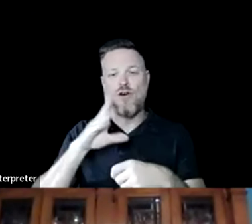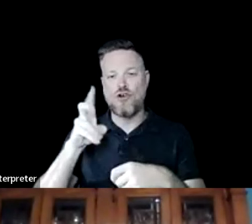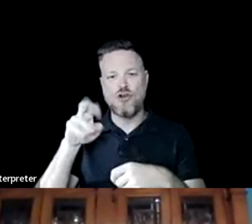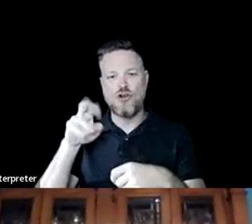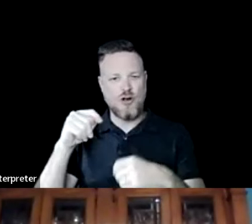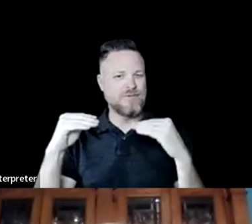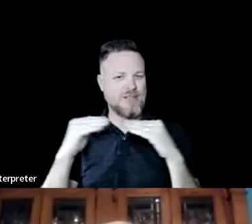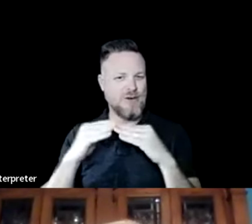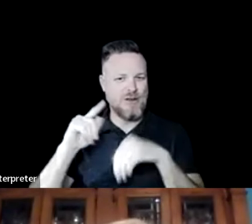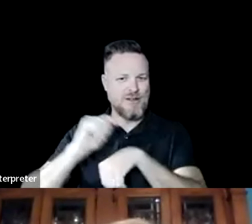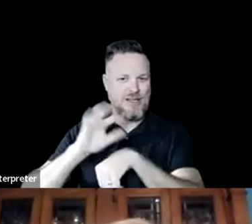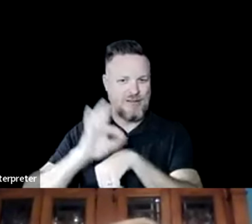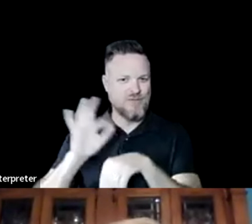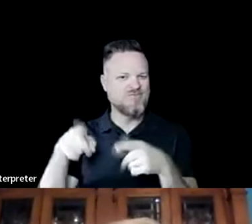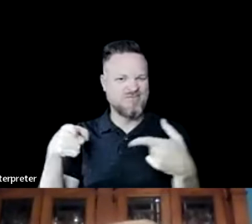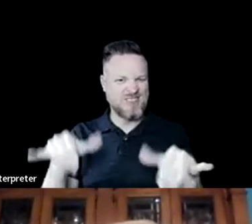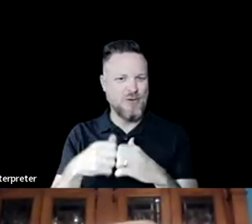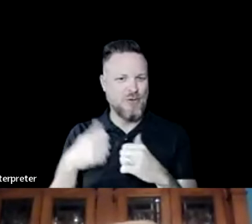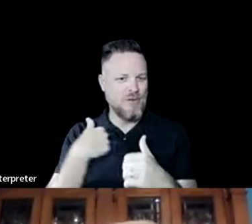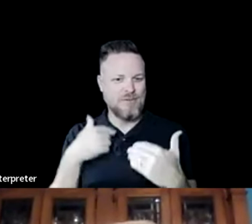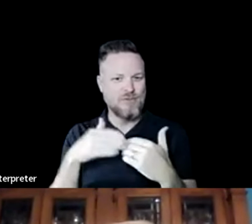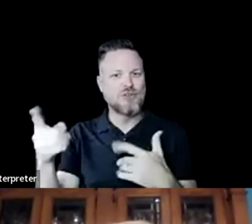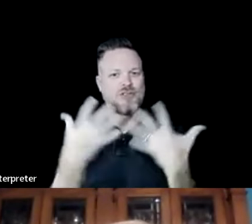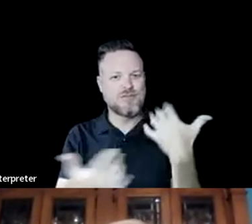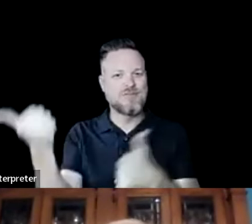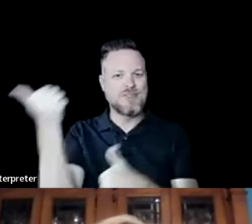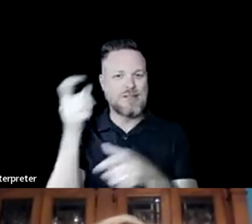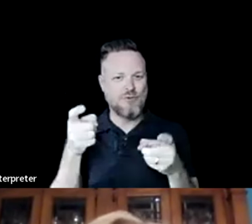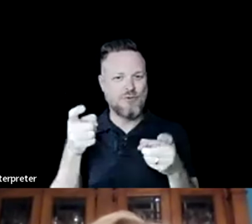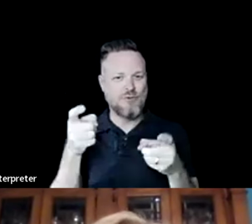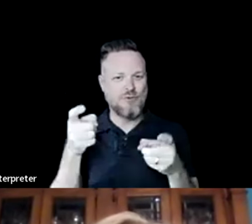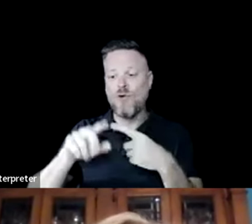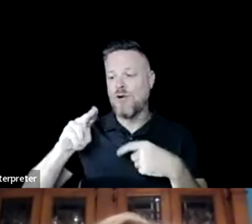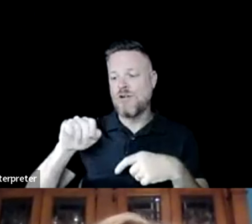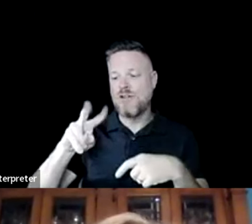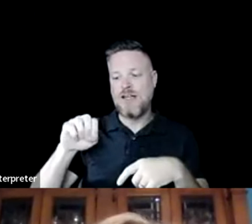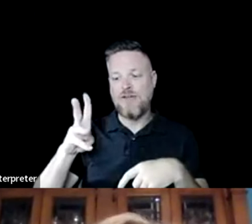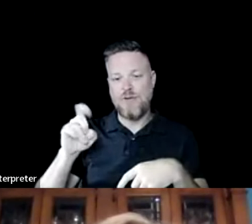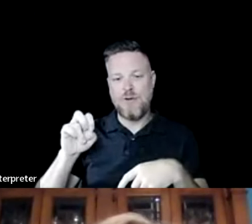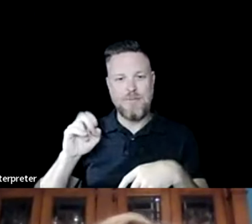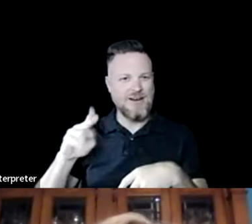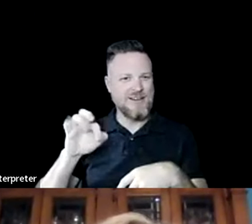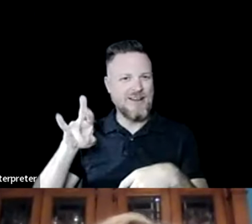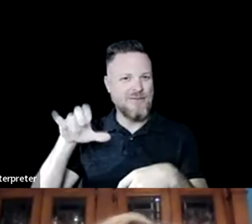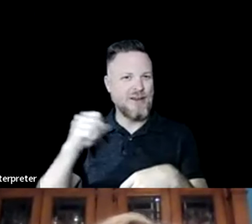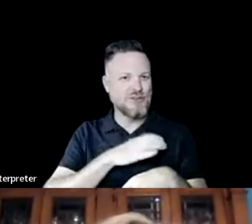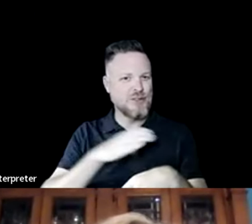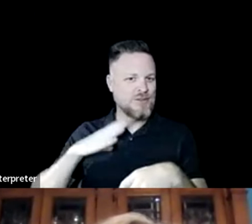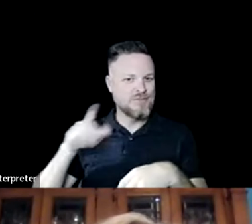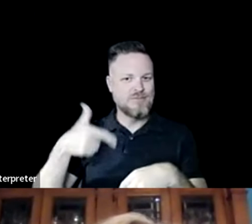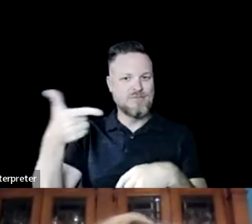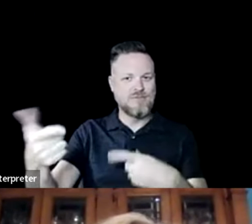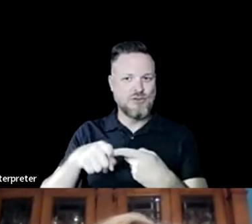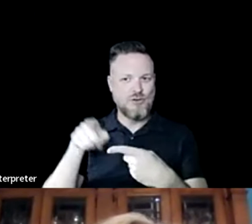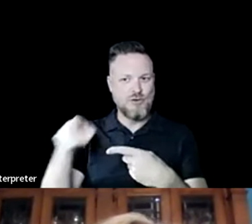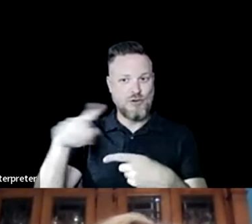Force. She's going to be with us from now on. She's the Executive Director of the Native American Affairs Commission, and I'd like to pass the floor to her right